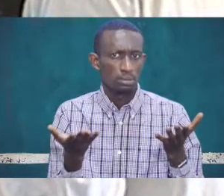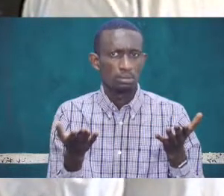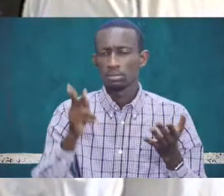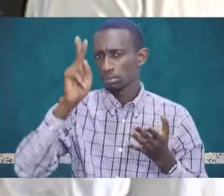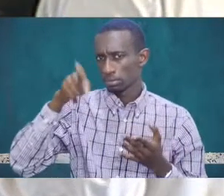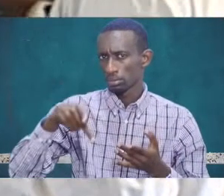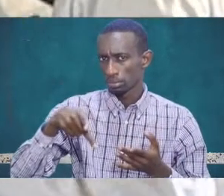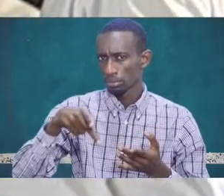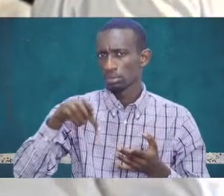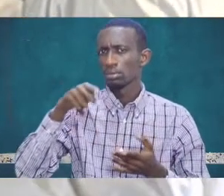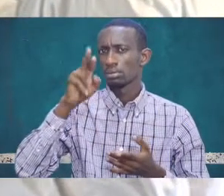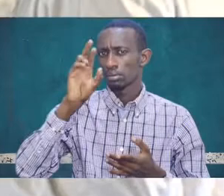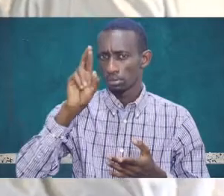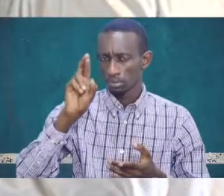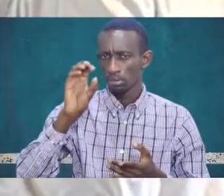propan